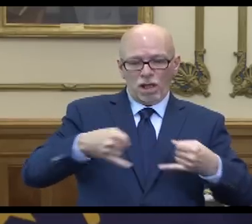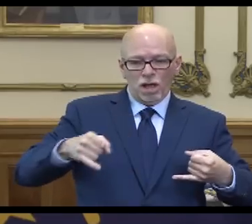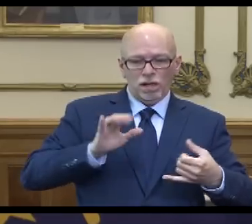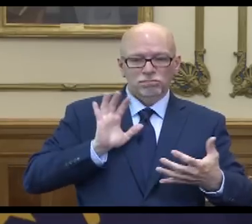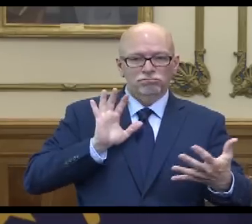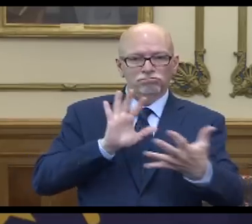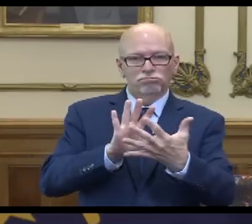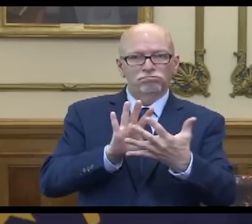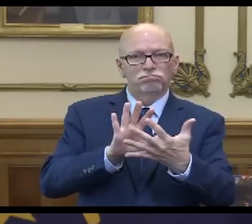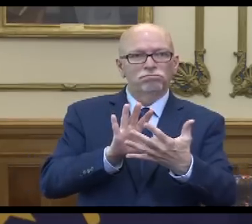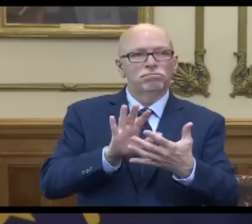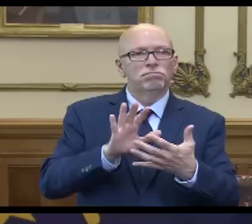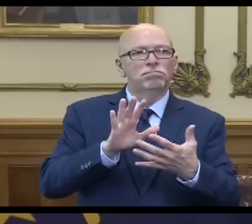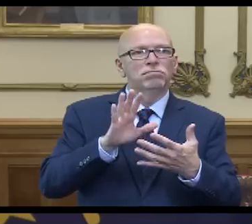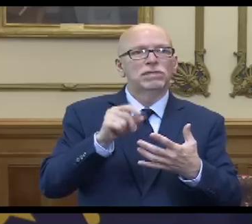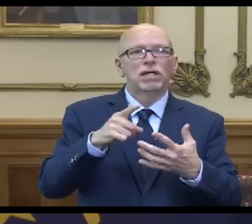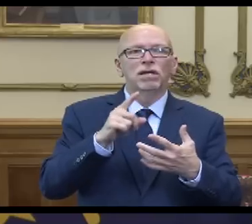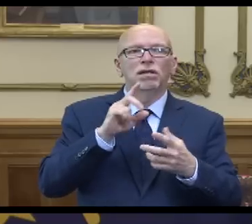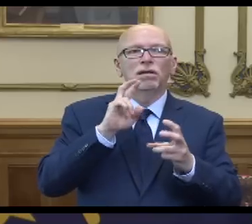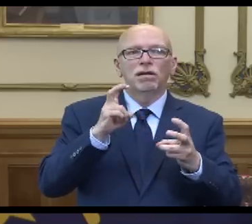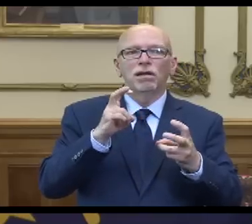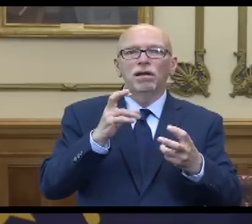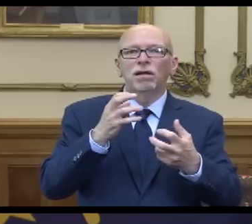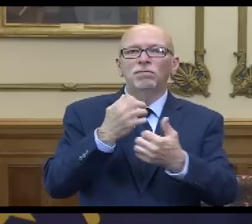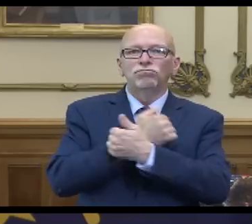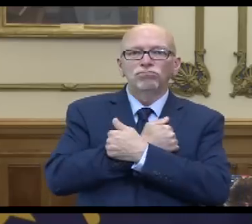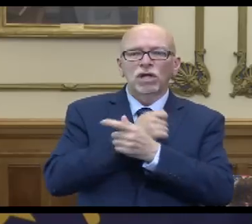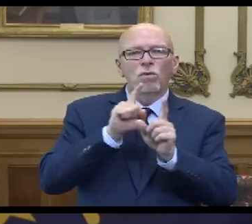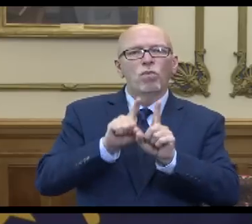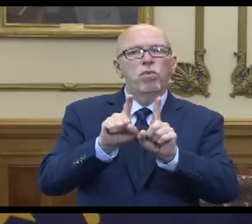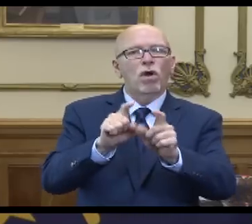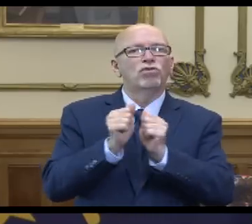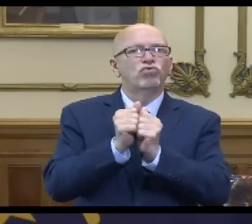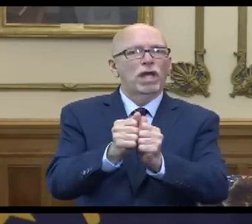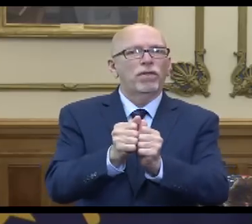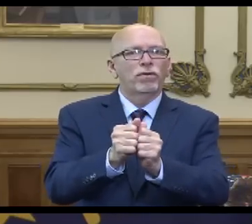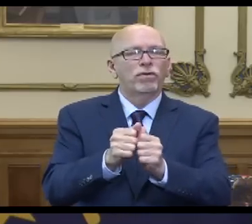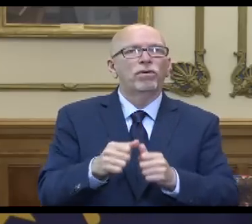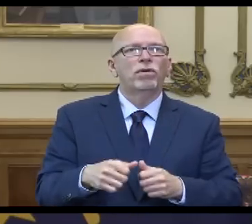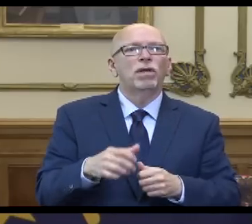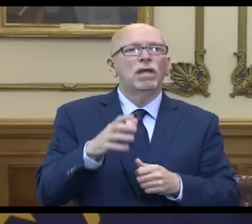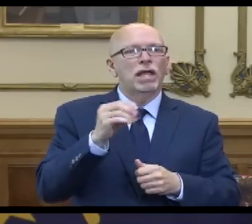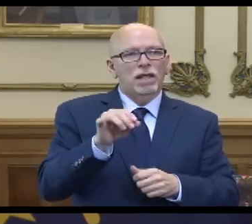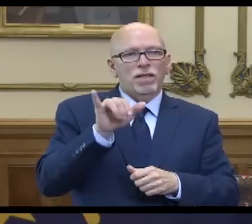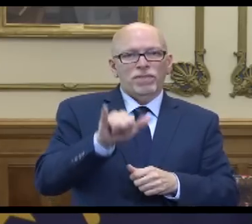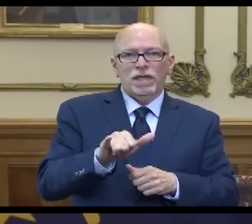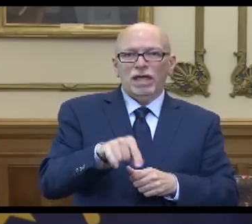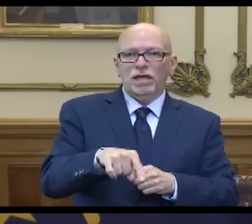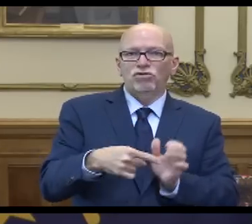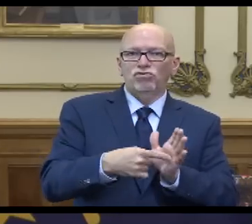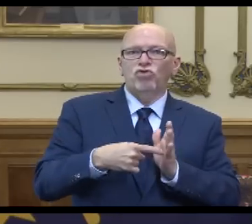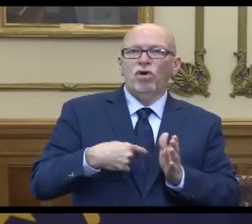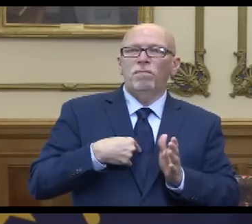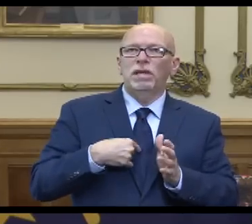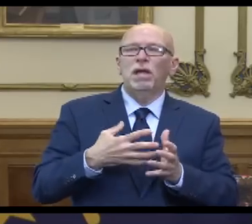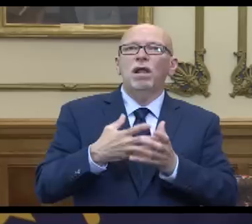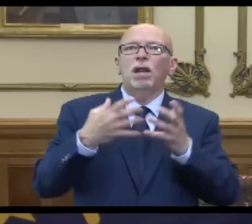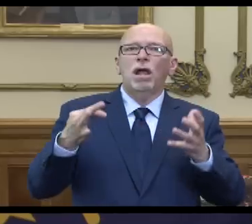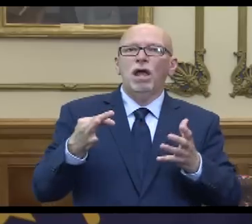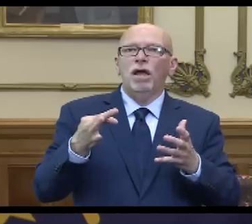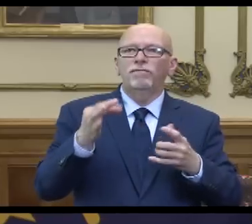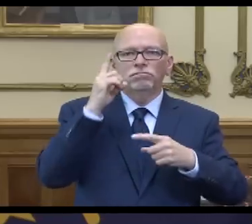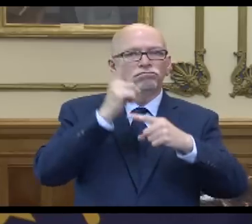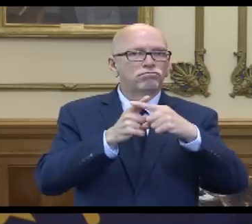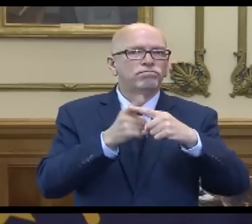came together and embraced, quite frankly, and walked together. And that showed me great promise. That showed